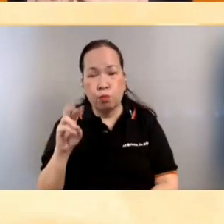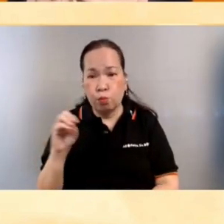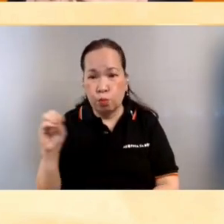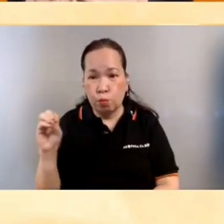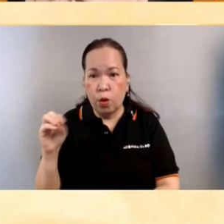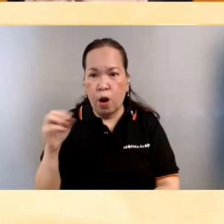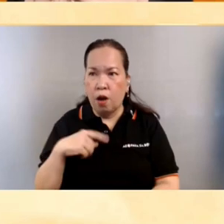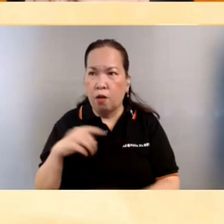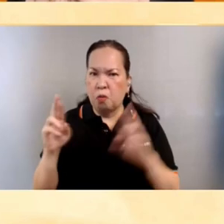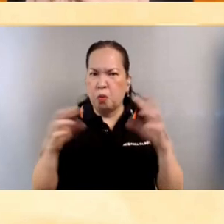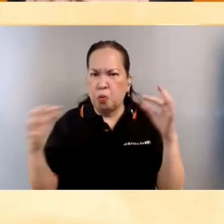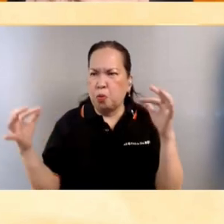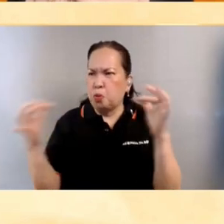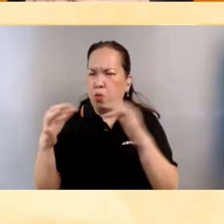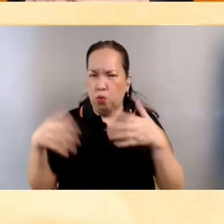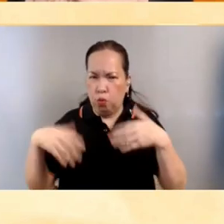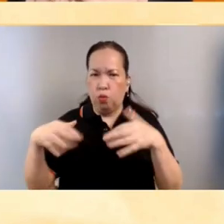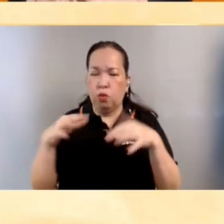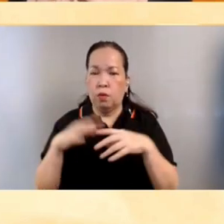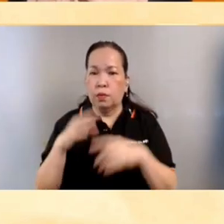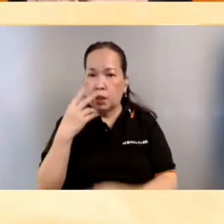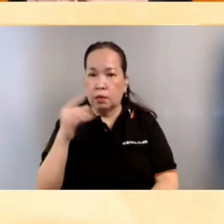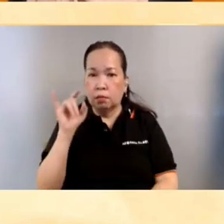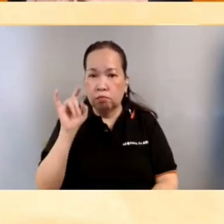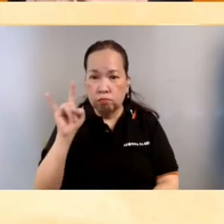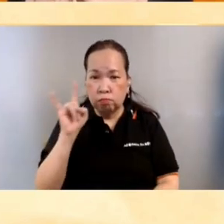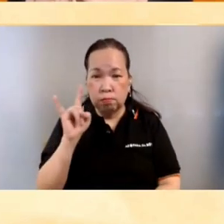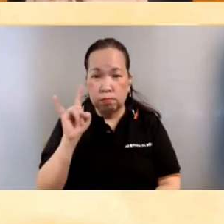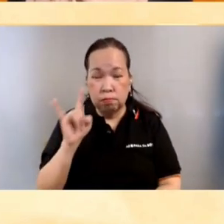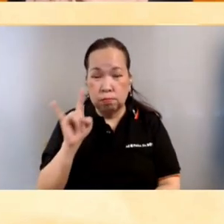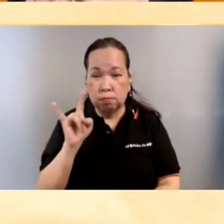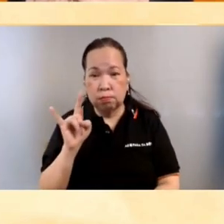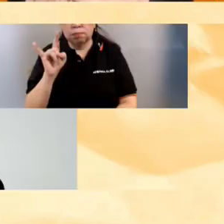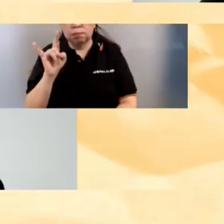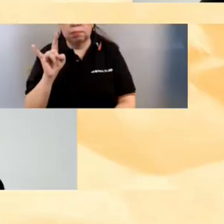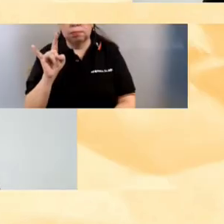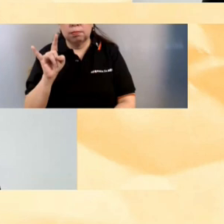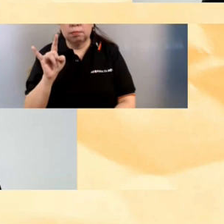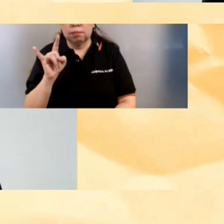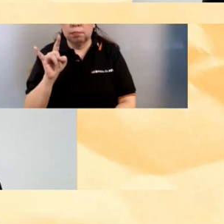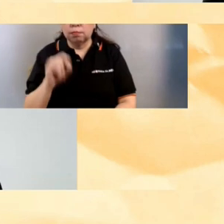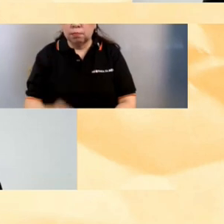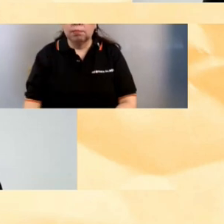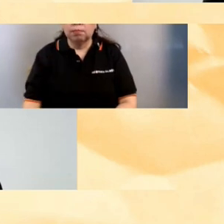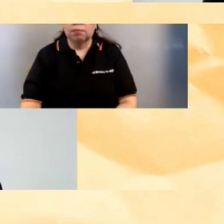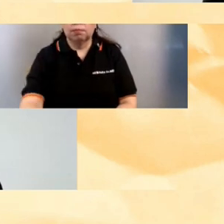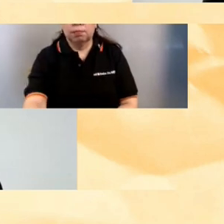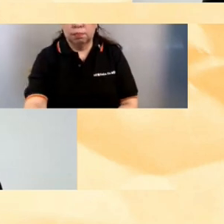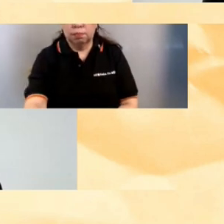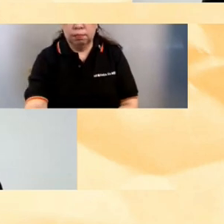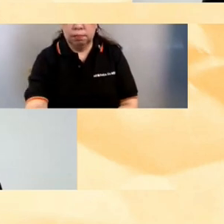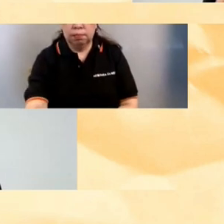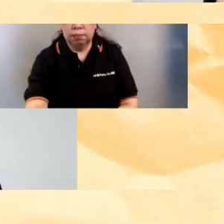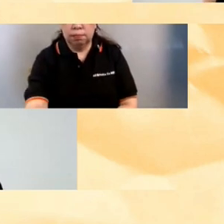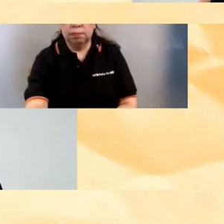all-out war, you can see in the social media, for example, comments that would say, yes, it's okay